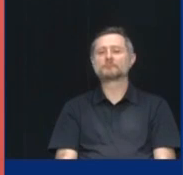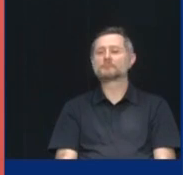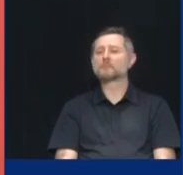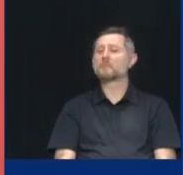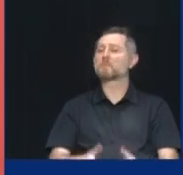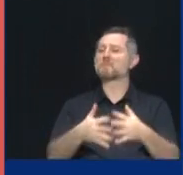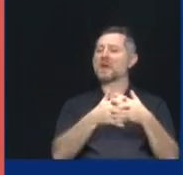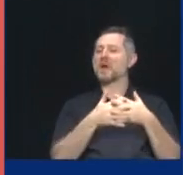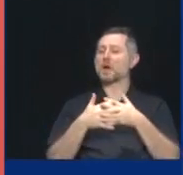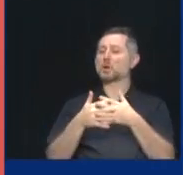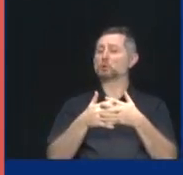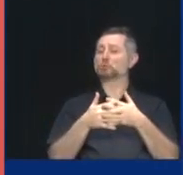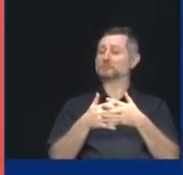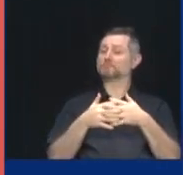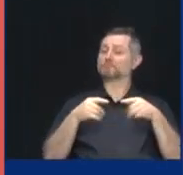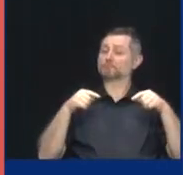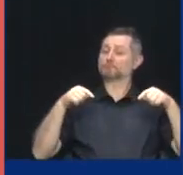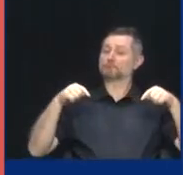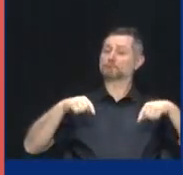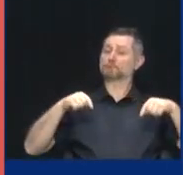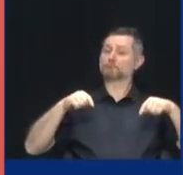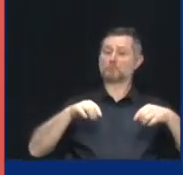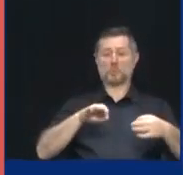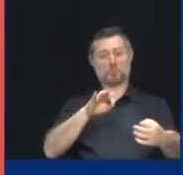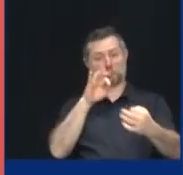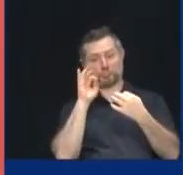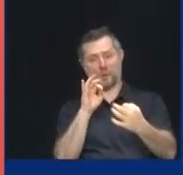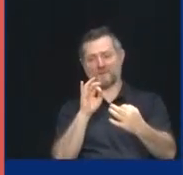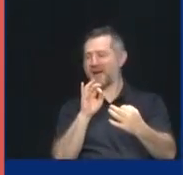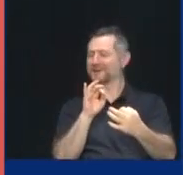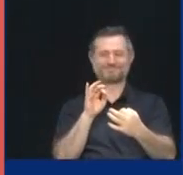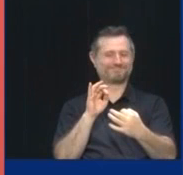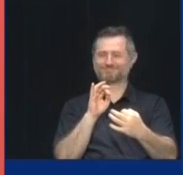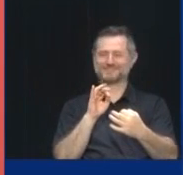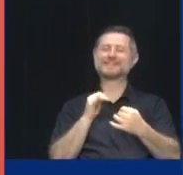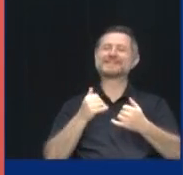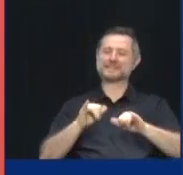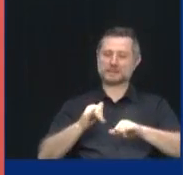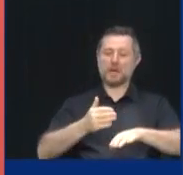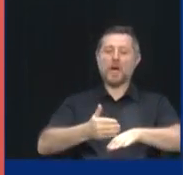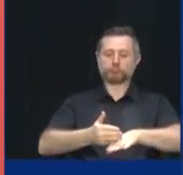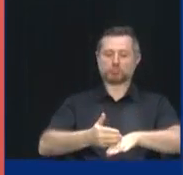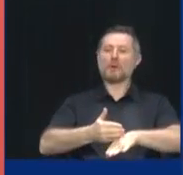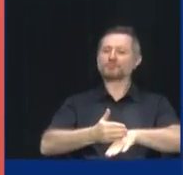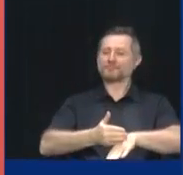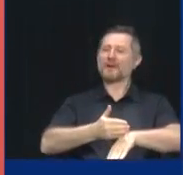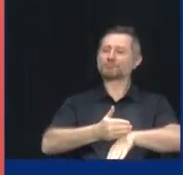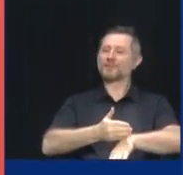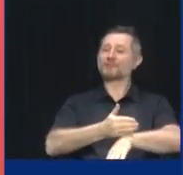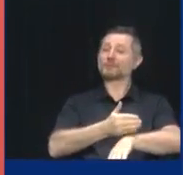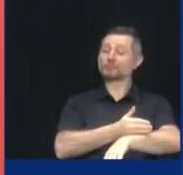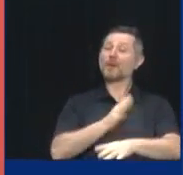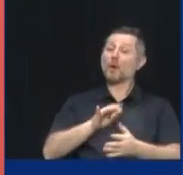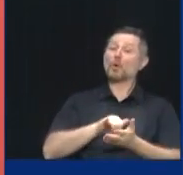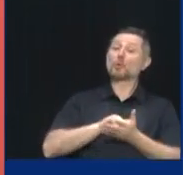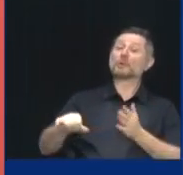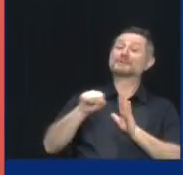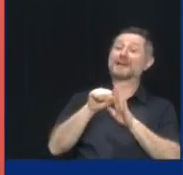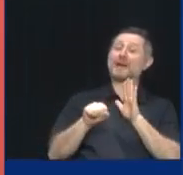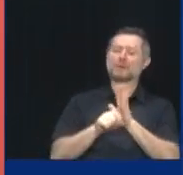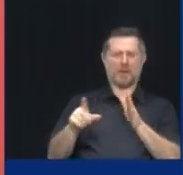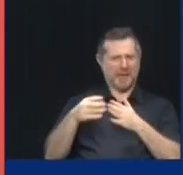America is a work in progress. But New York leads the way. It's our